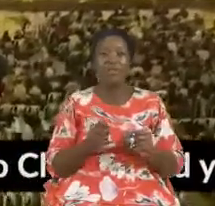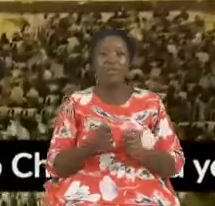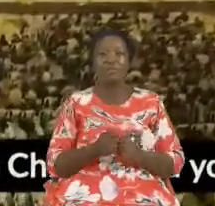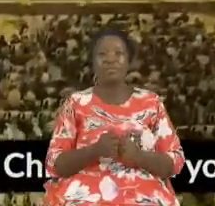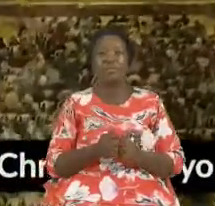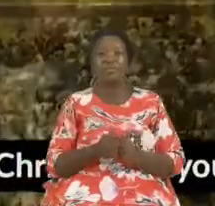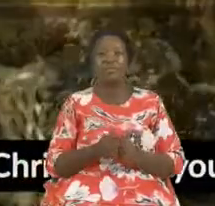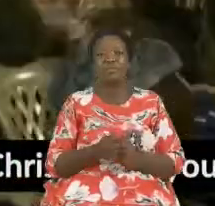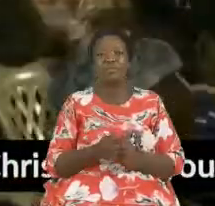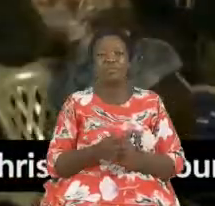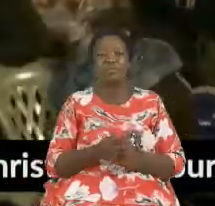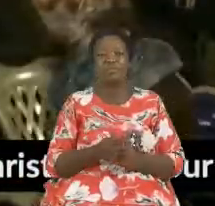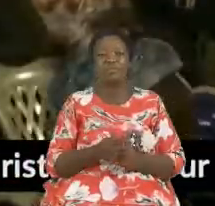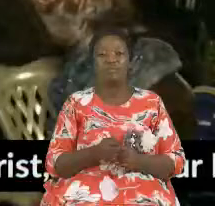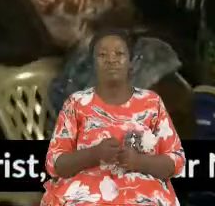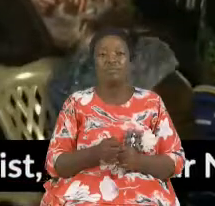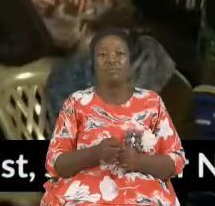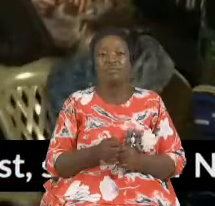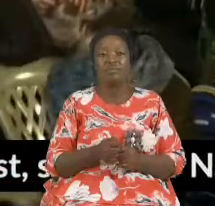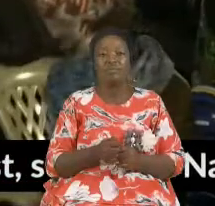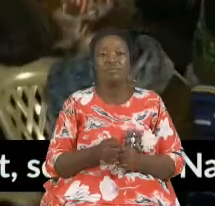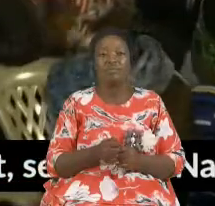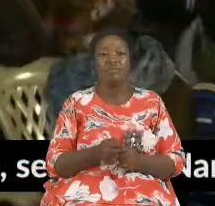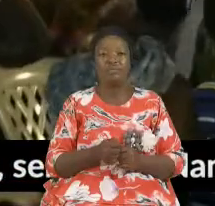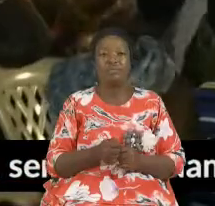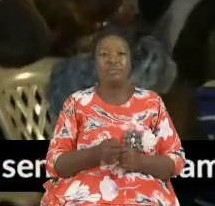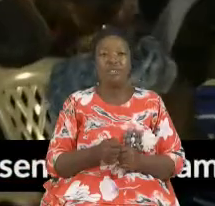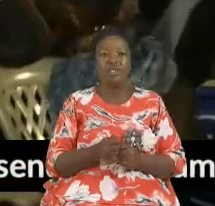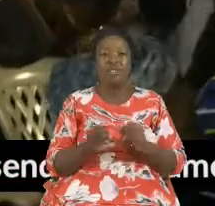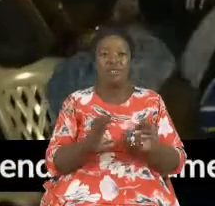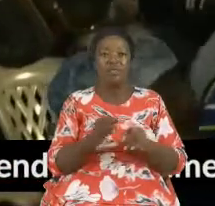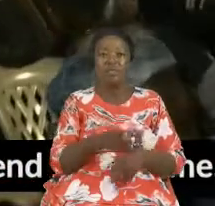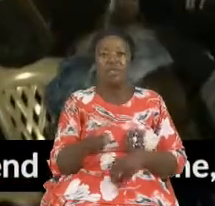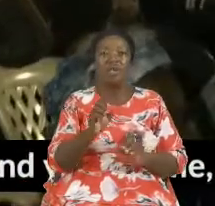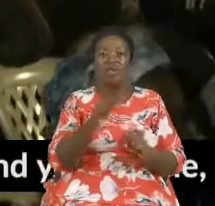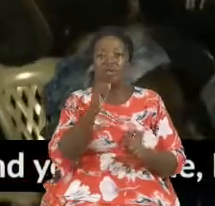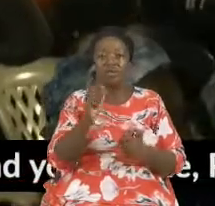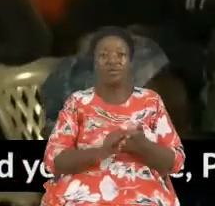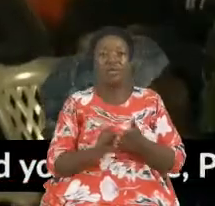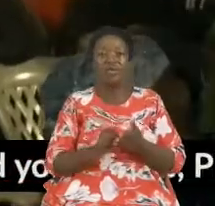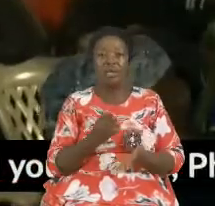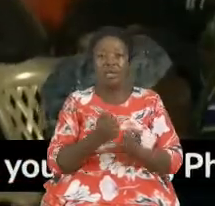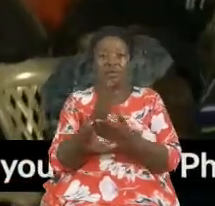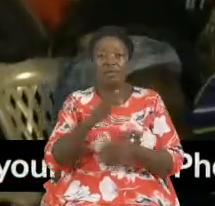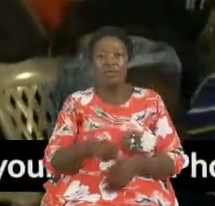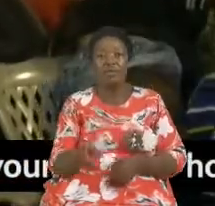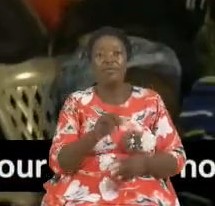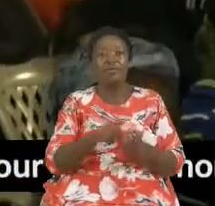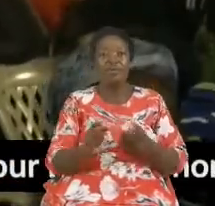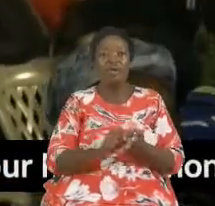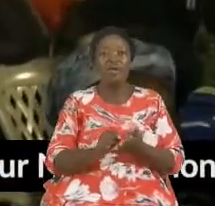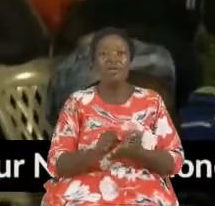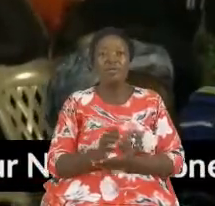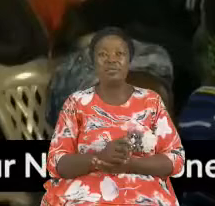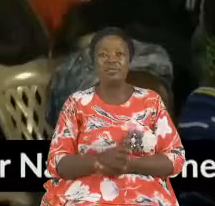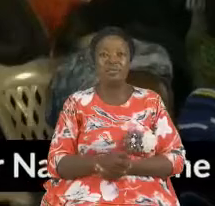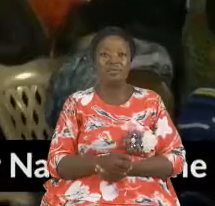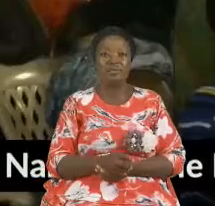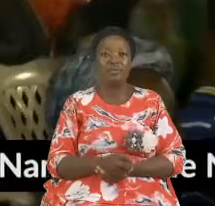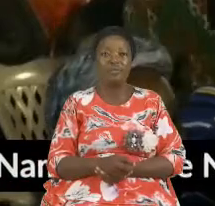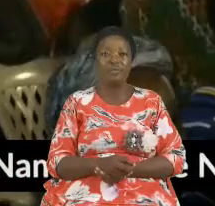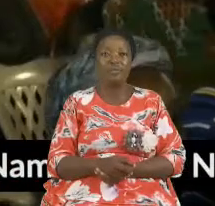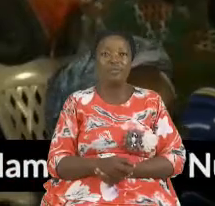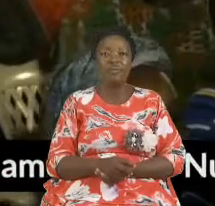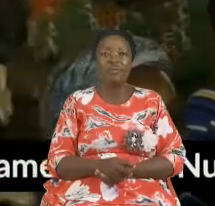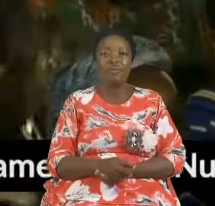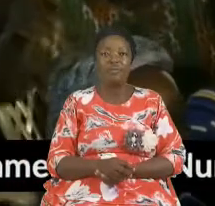Those on the left-hand side, let's be fast. If they cannot write, you help them